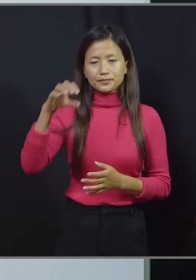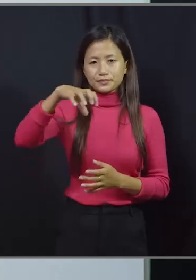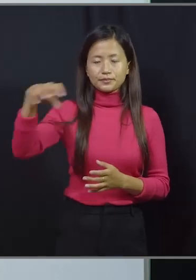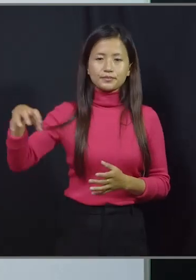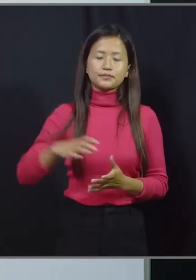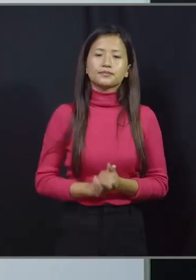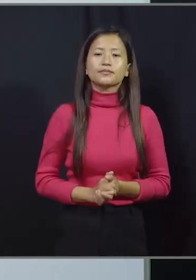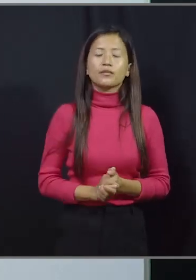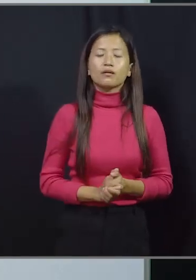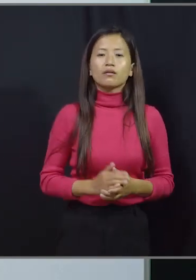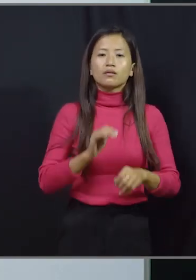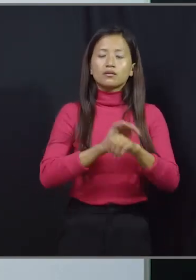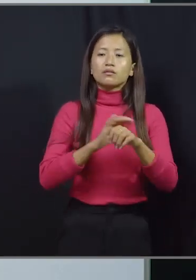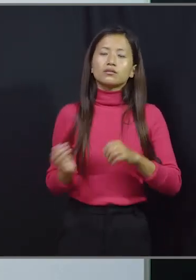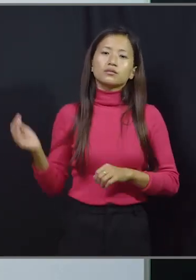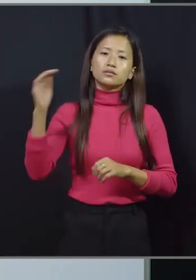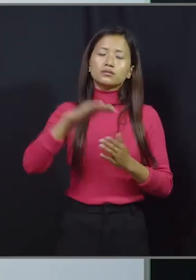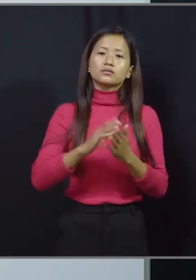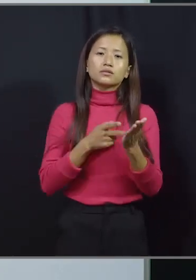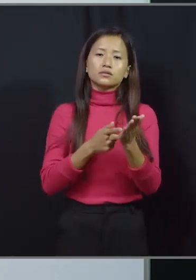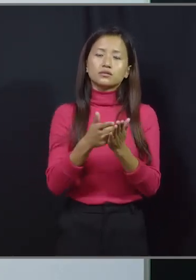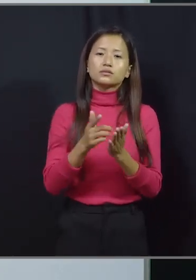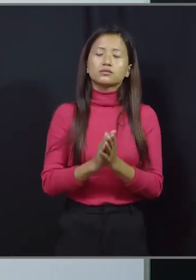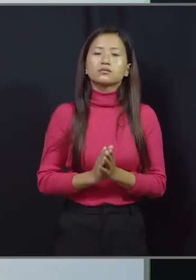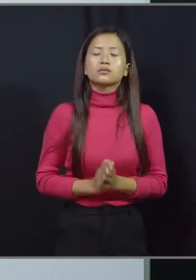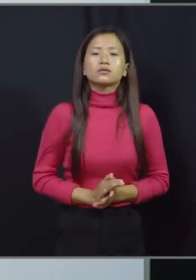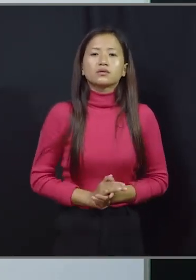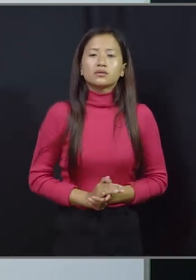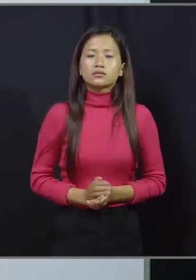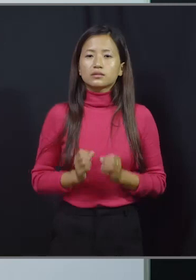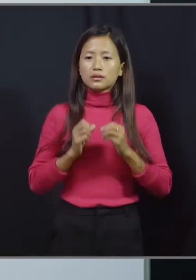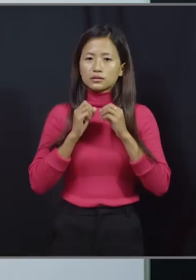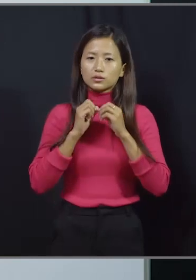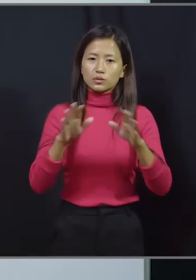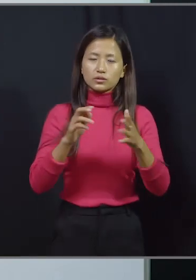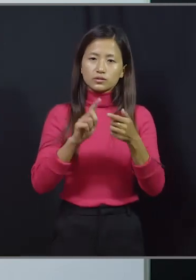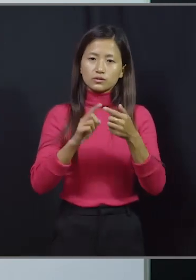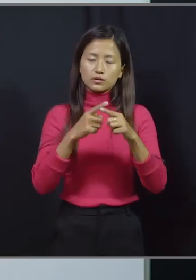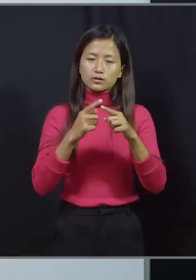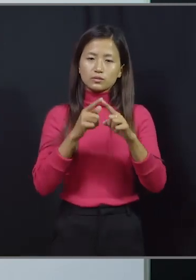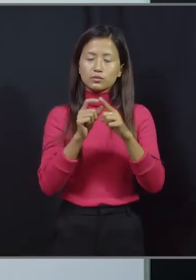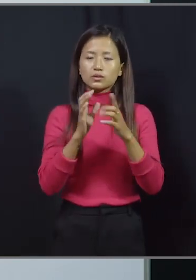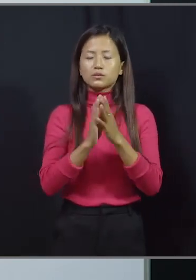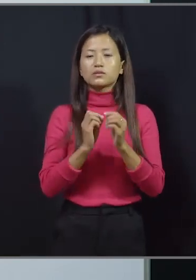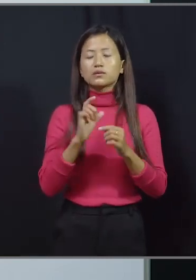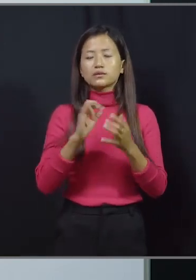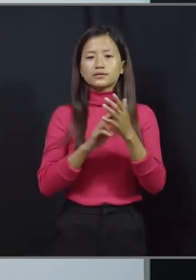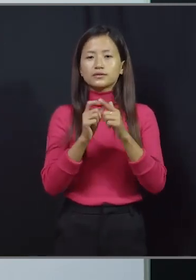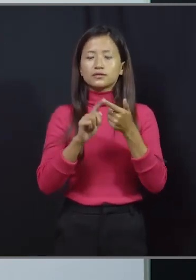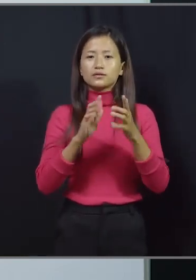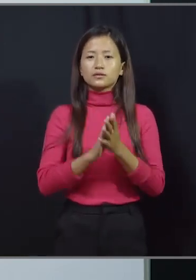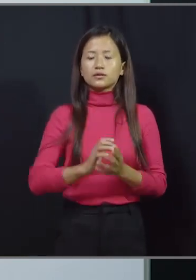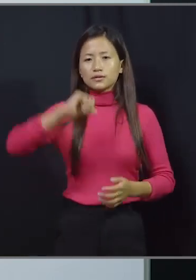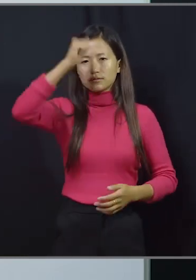of the British rule, the British, they exploited all sections of the Indian society, no